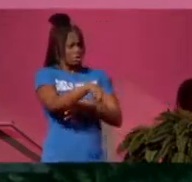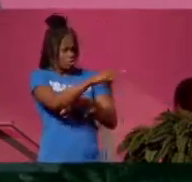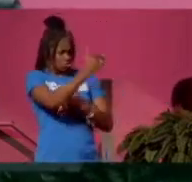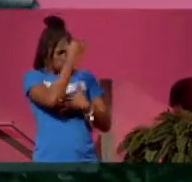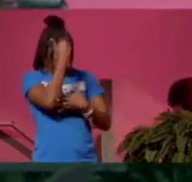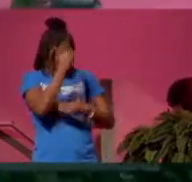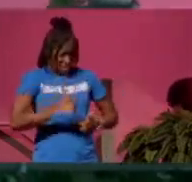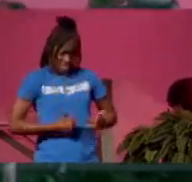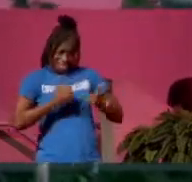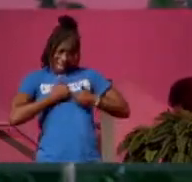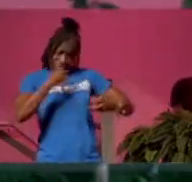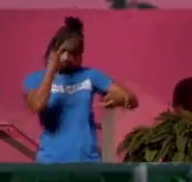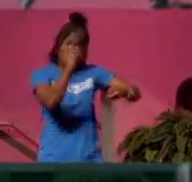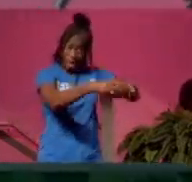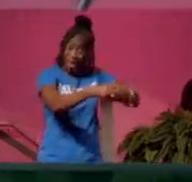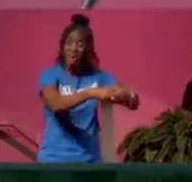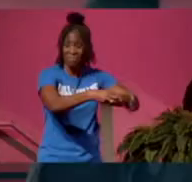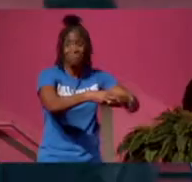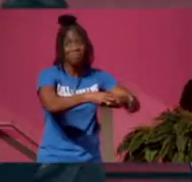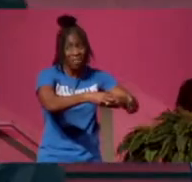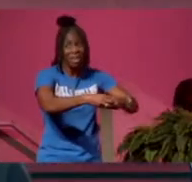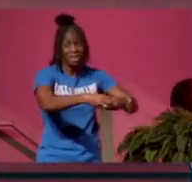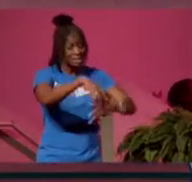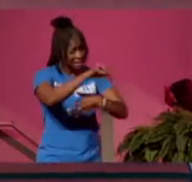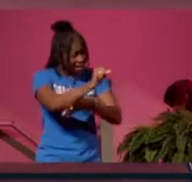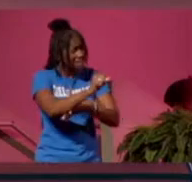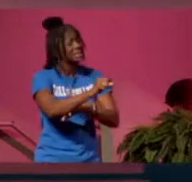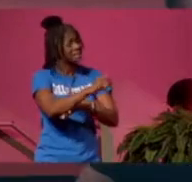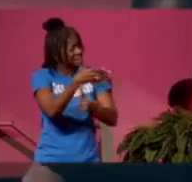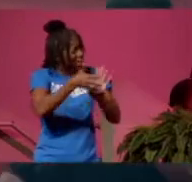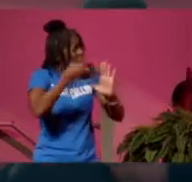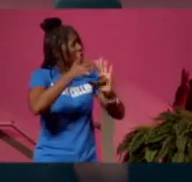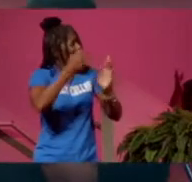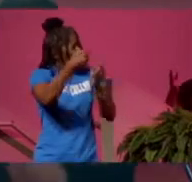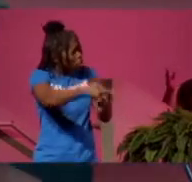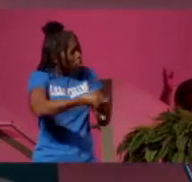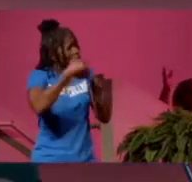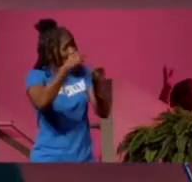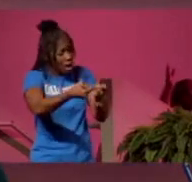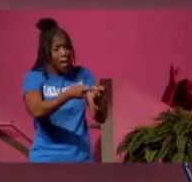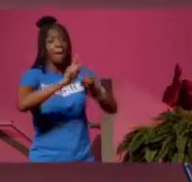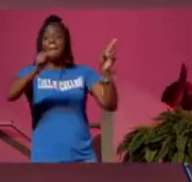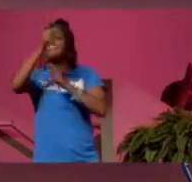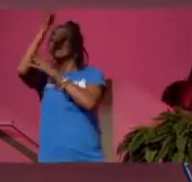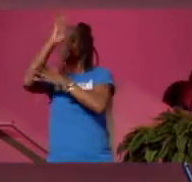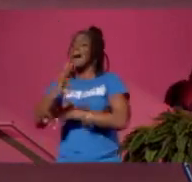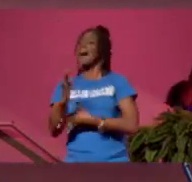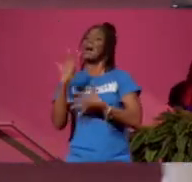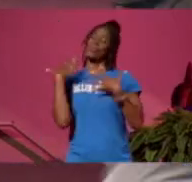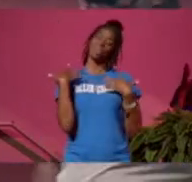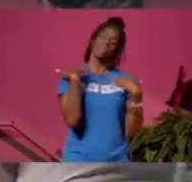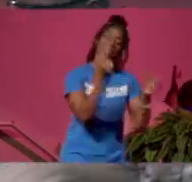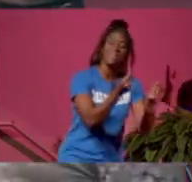rough, that when it gets difficult, that he will keep you in perfect